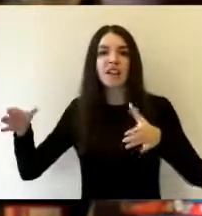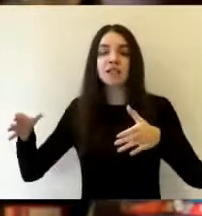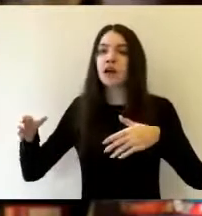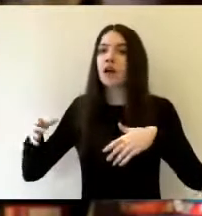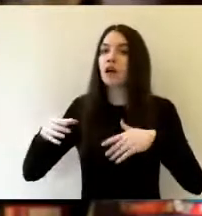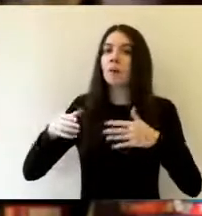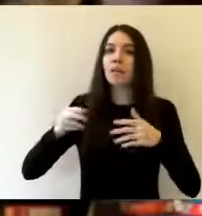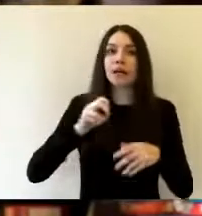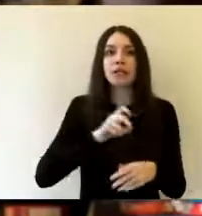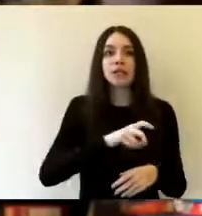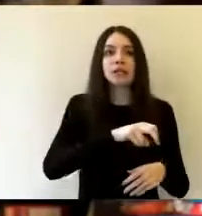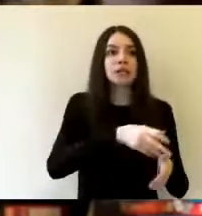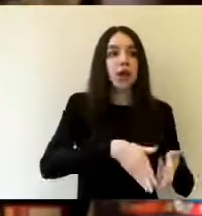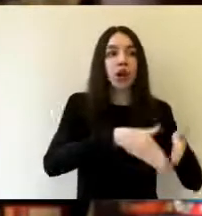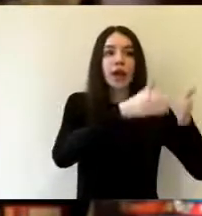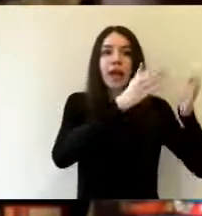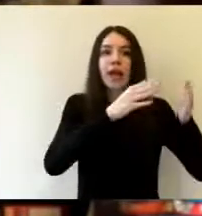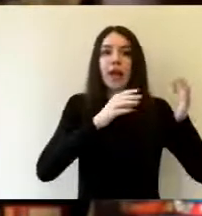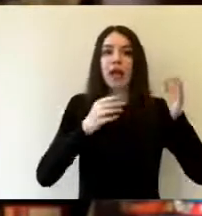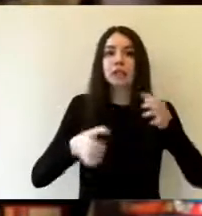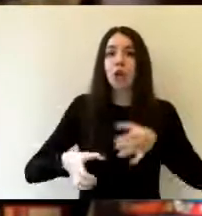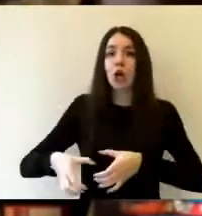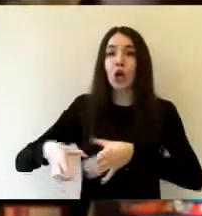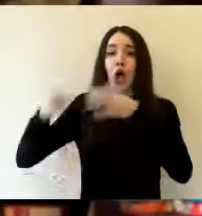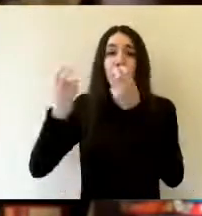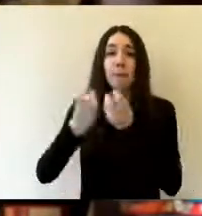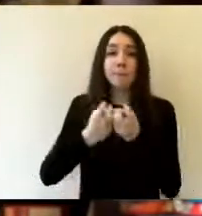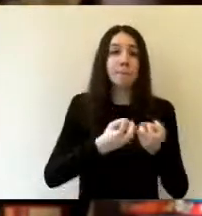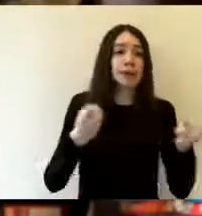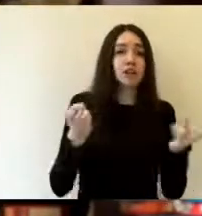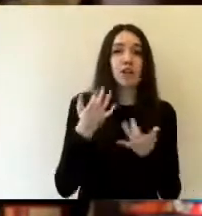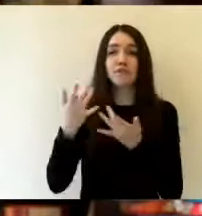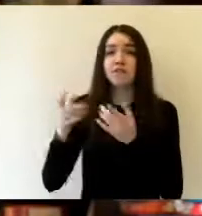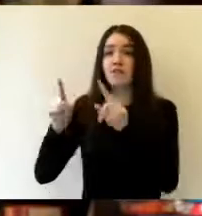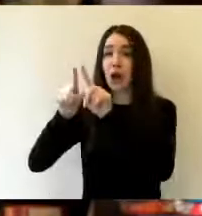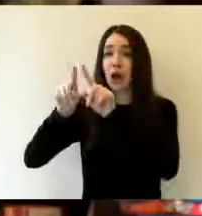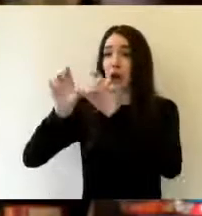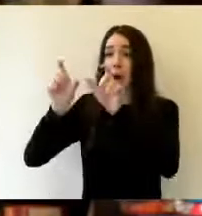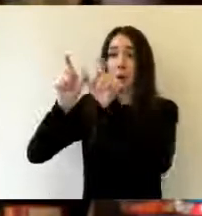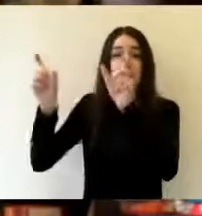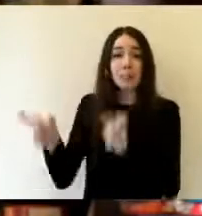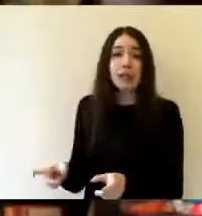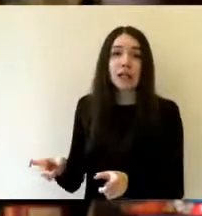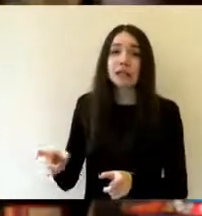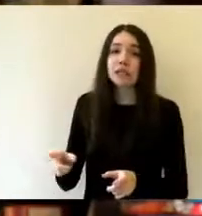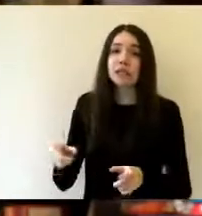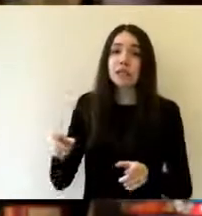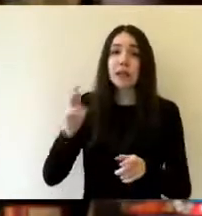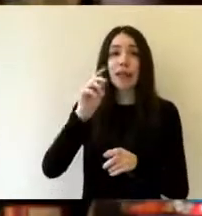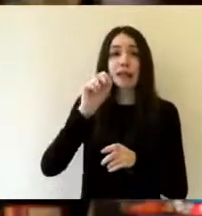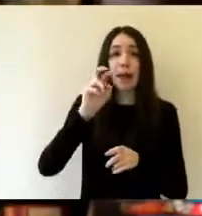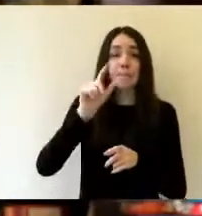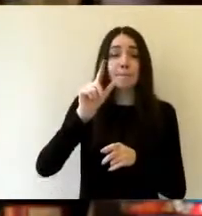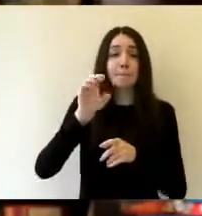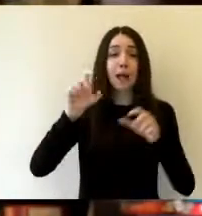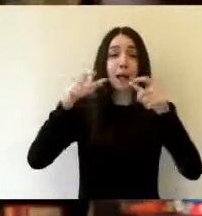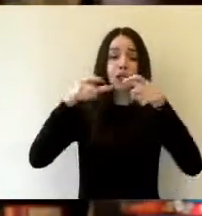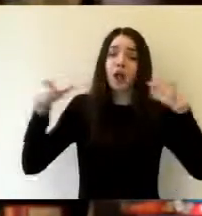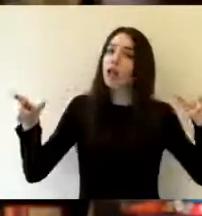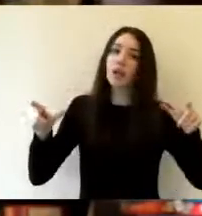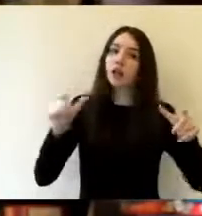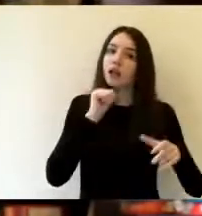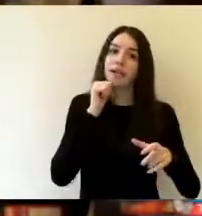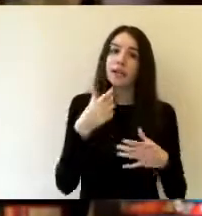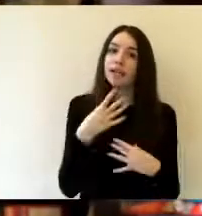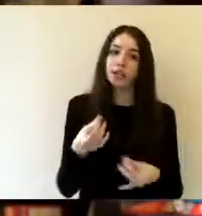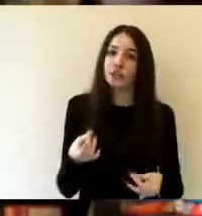moldings, columns, benches, fireplaces, mantel, like, not super interesting stuff. So you've